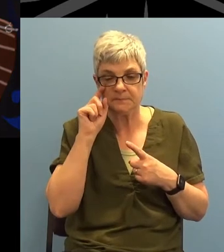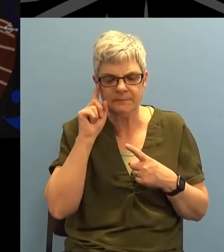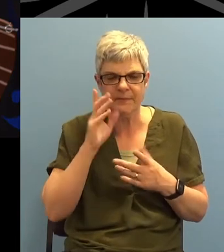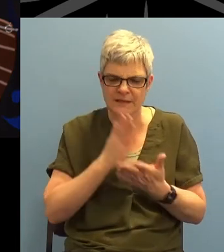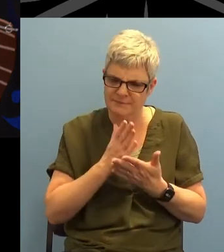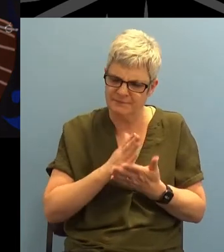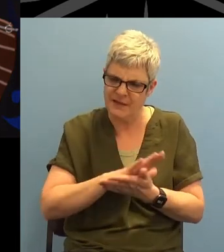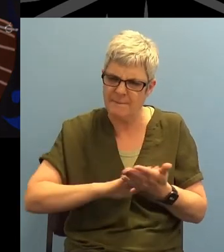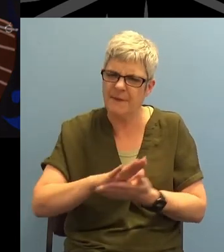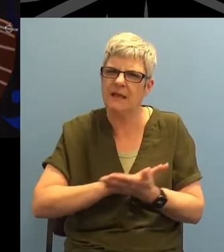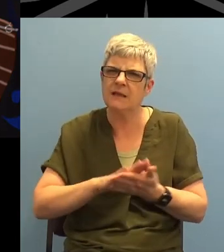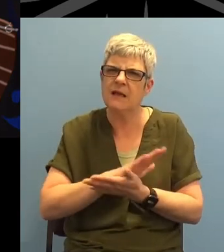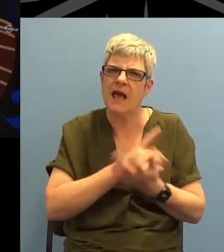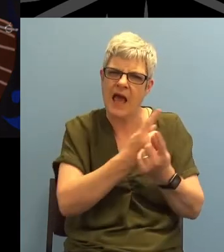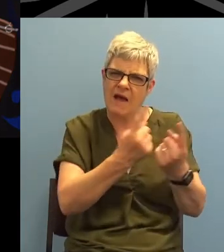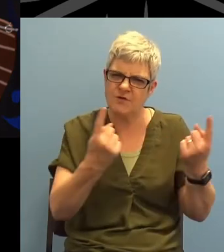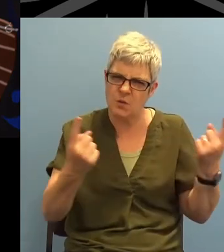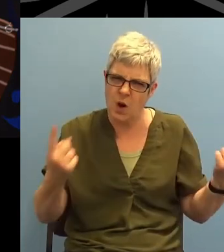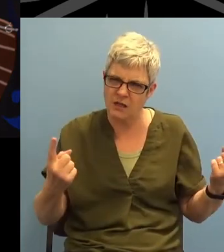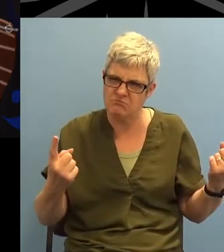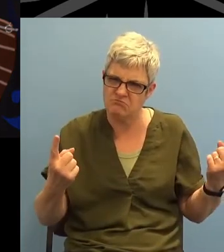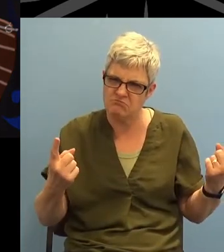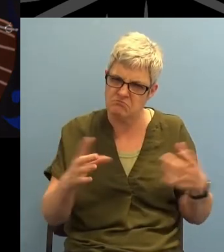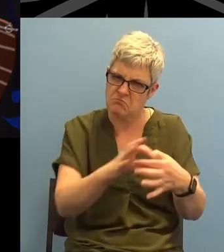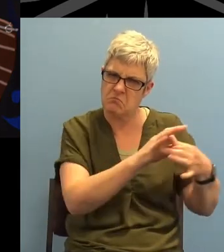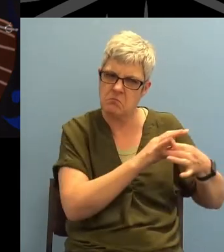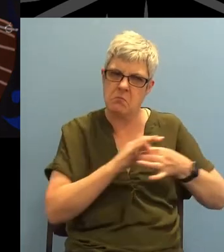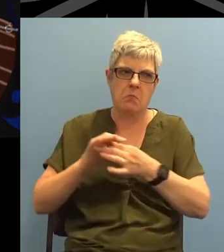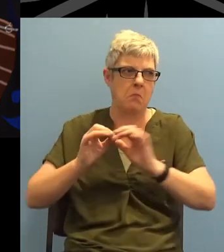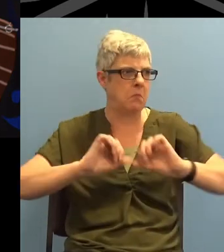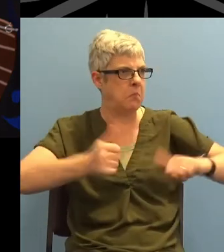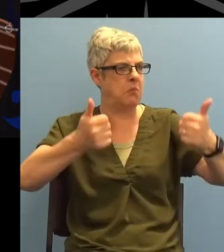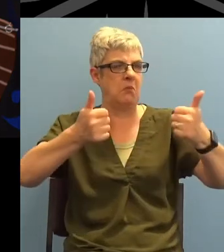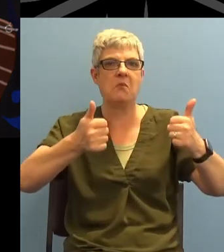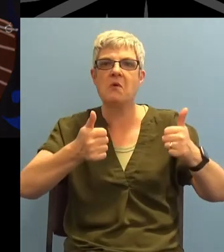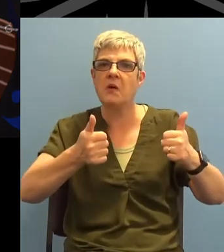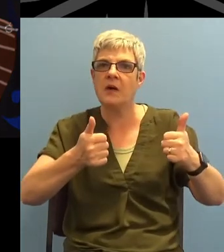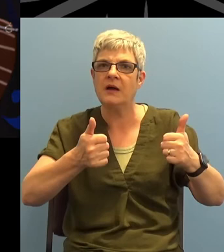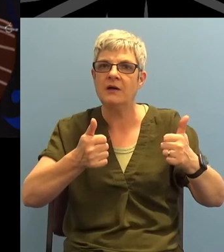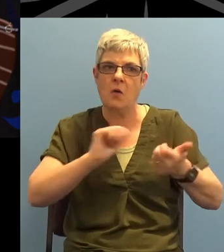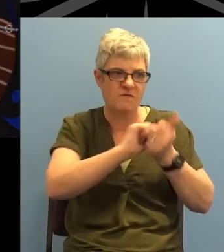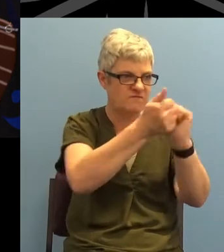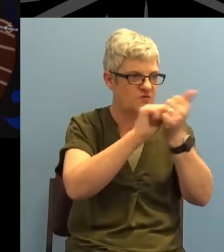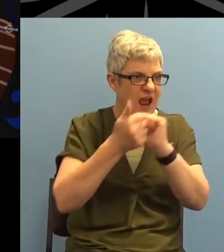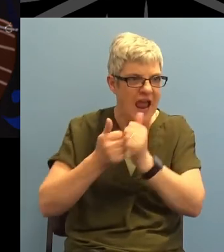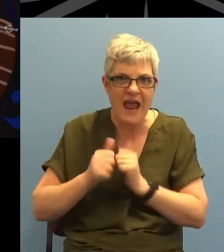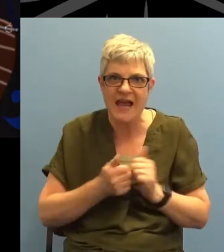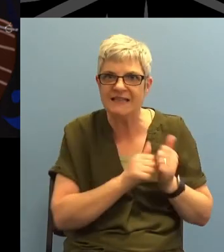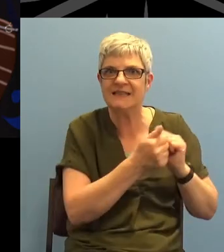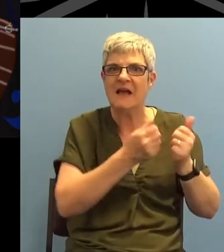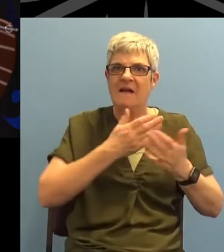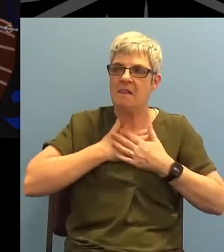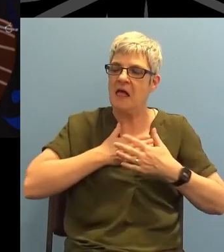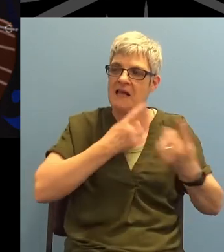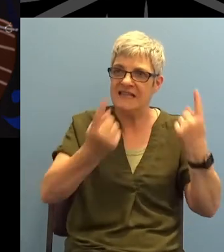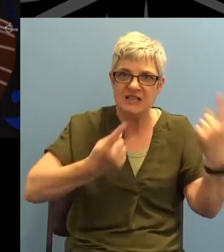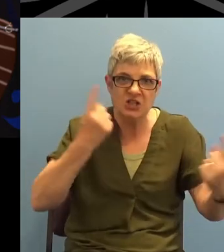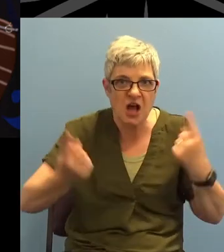Does that mean that everyone in that community got on well together? That they were all friends with each other? They all liked each